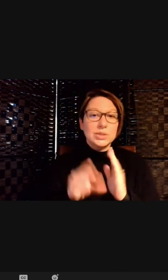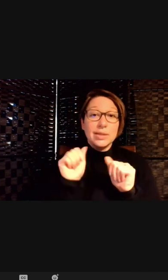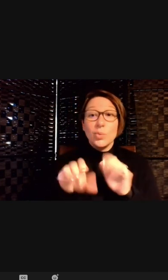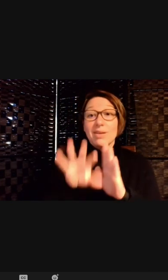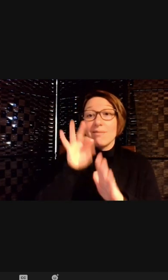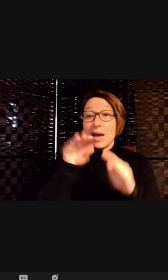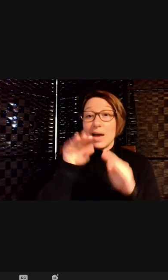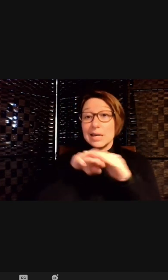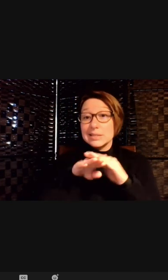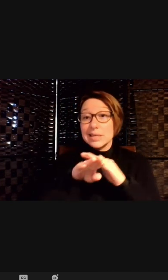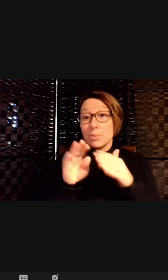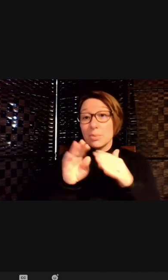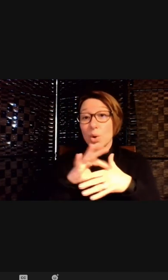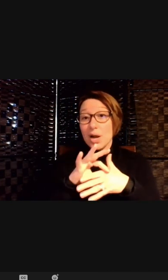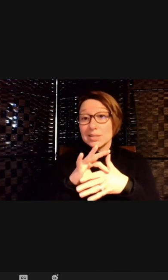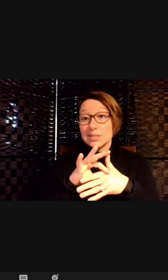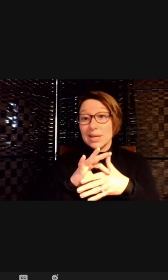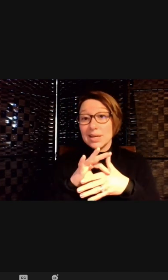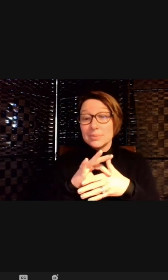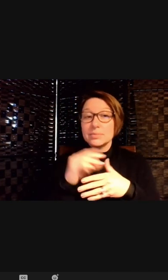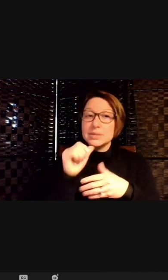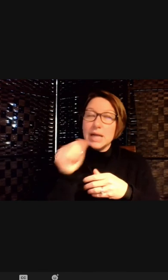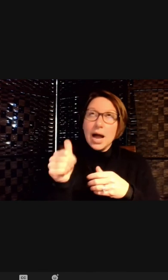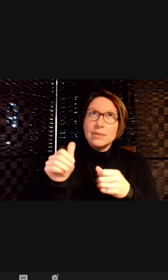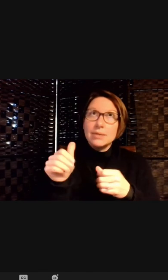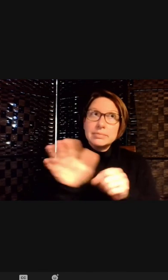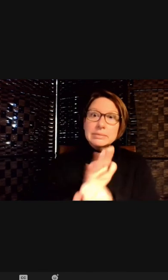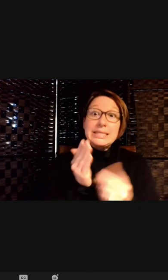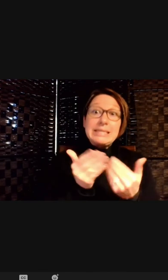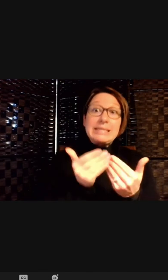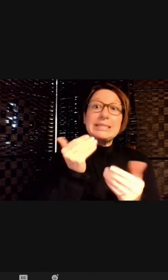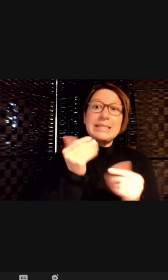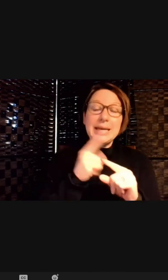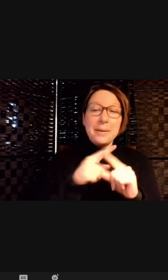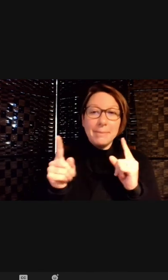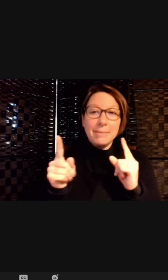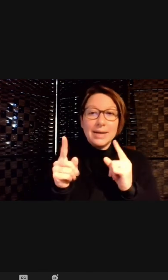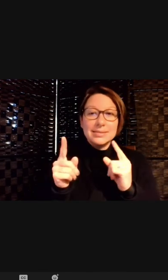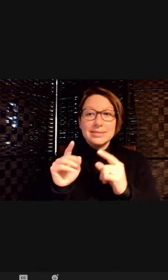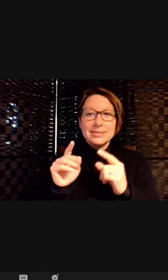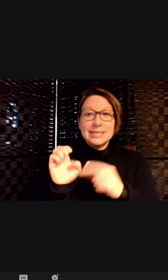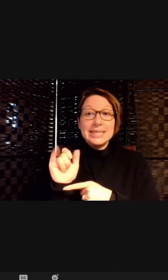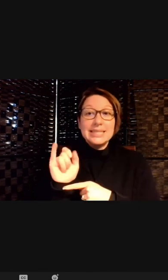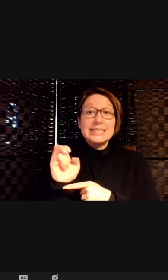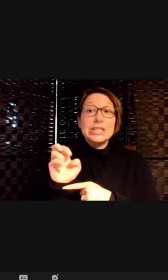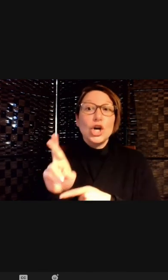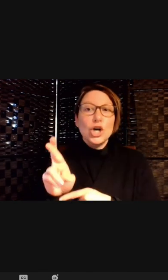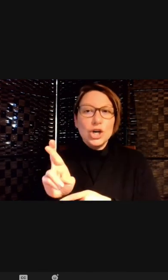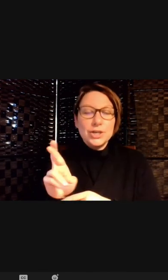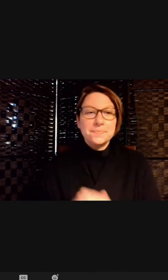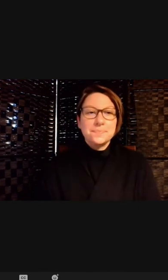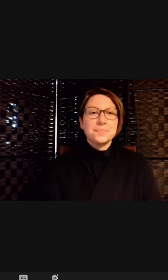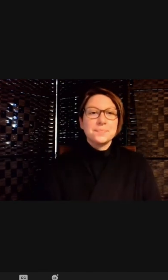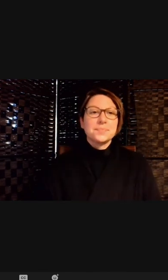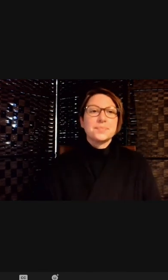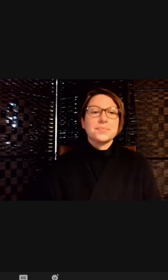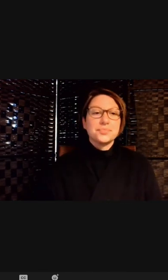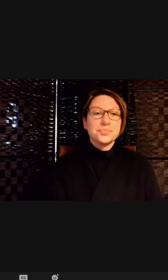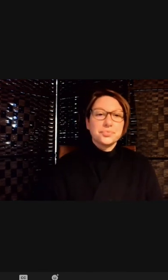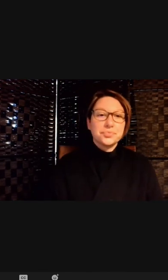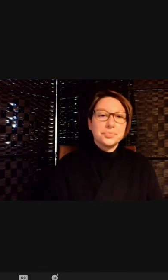them. Not totally easy, but easier. So if you're not familiar with Matt Tejan's work around